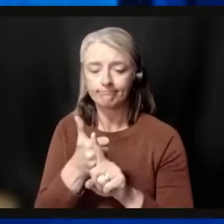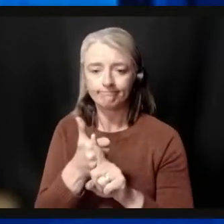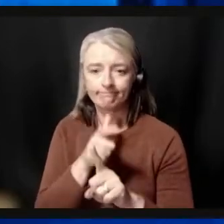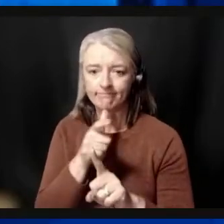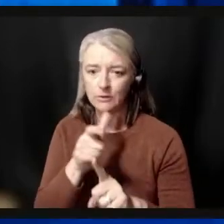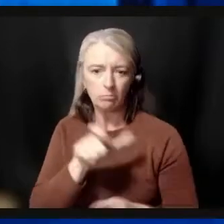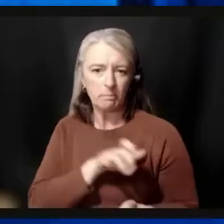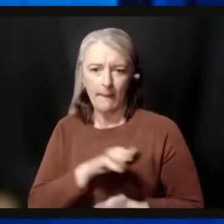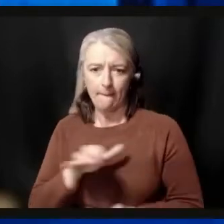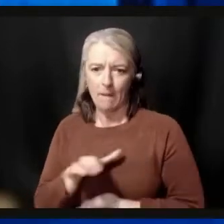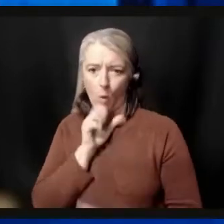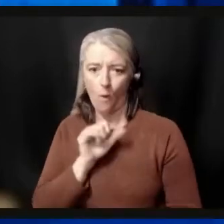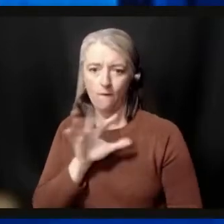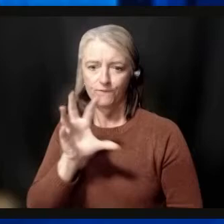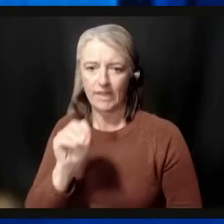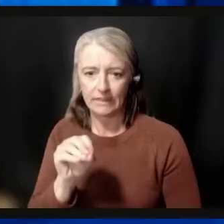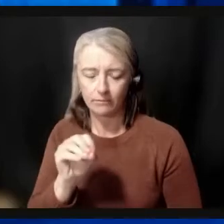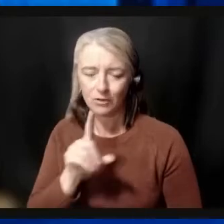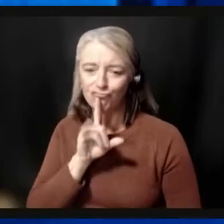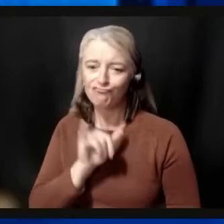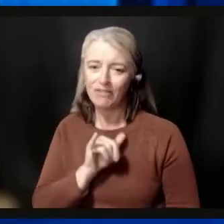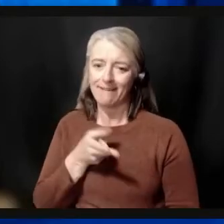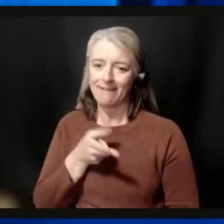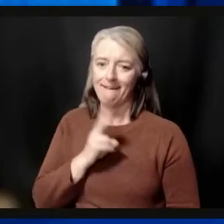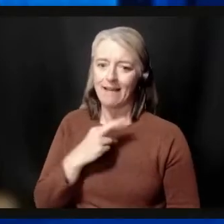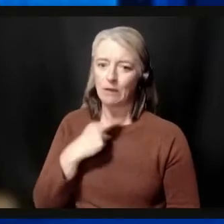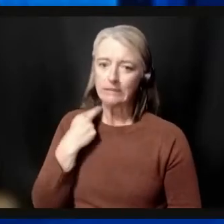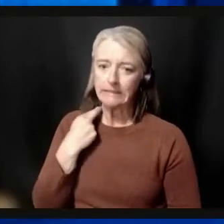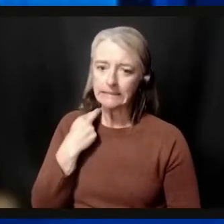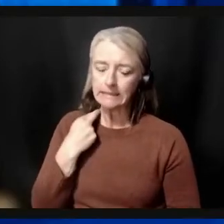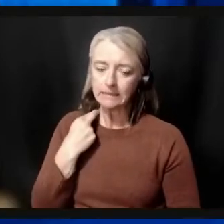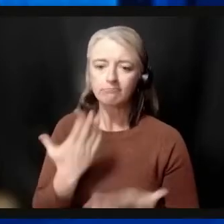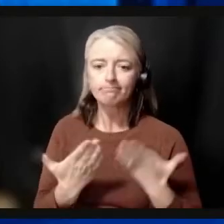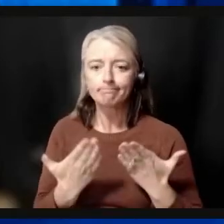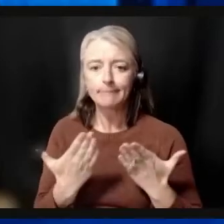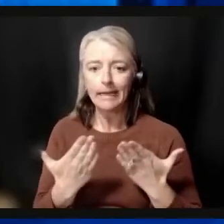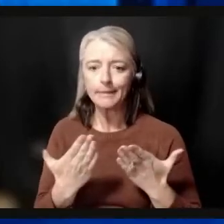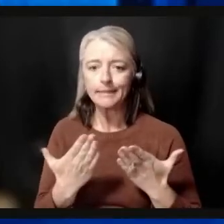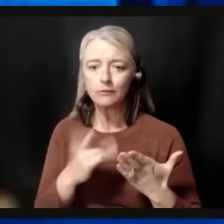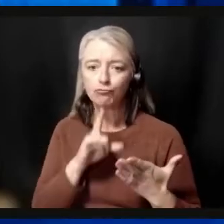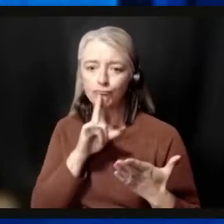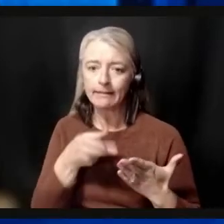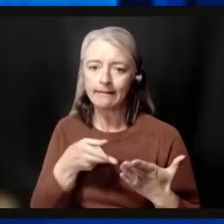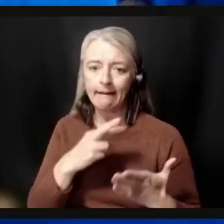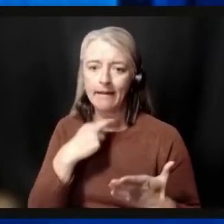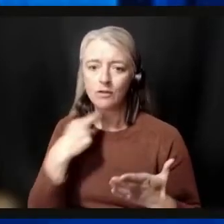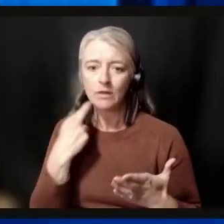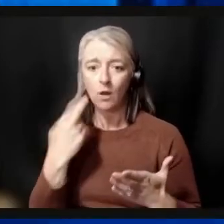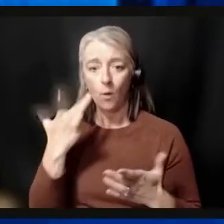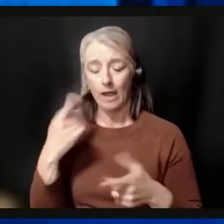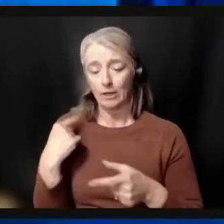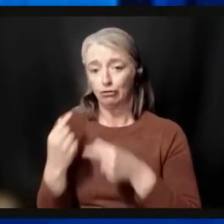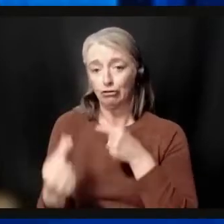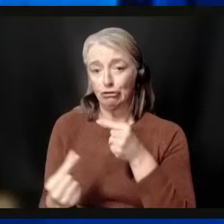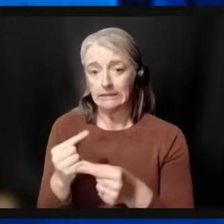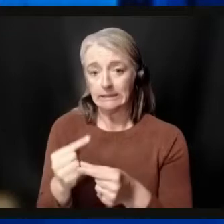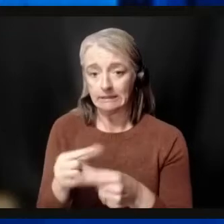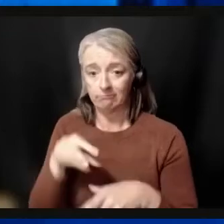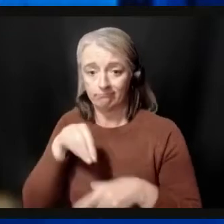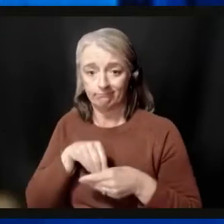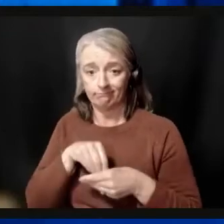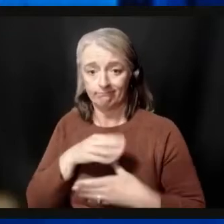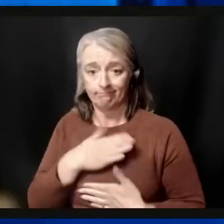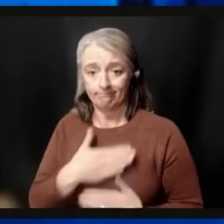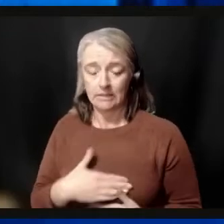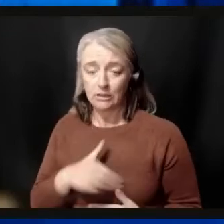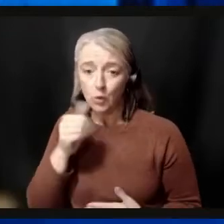you're 50, but they really have a higher risk, and maybe they have a really high risk because they have a gene mutation, if you don't know that as a provider, it